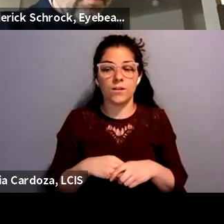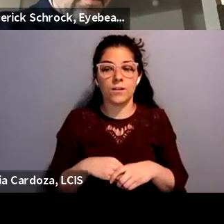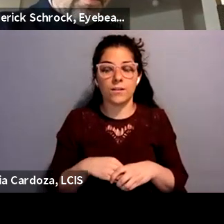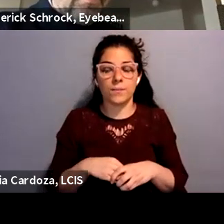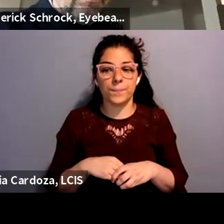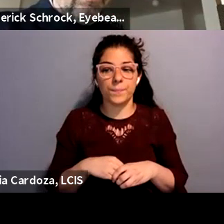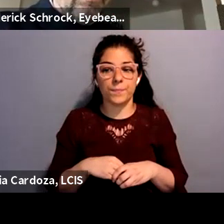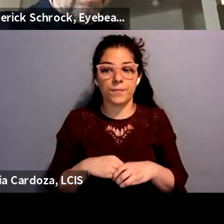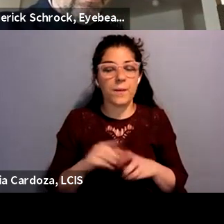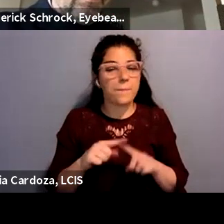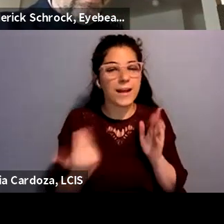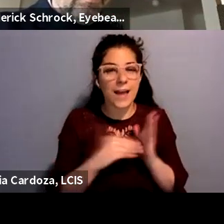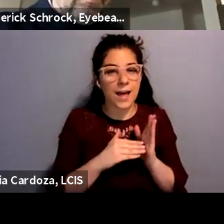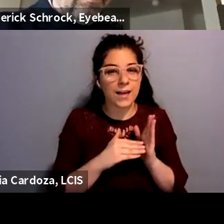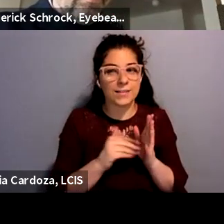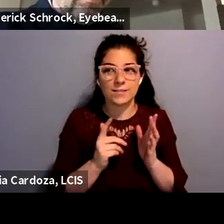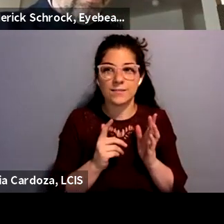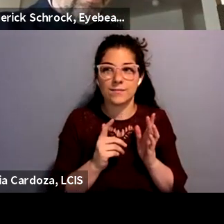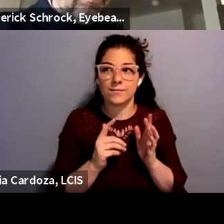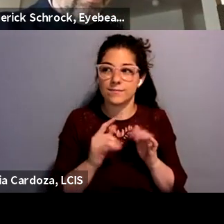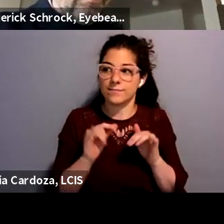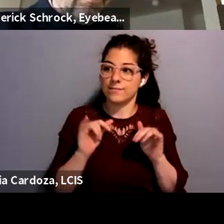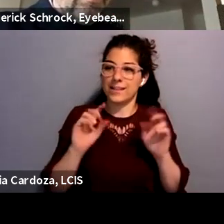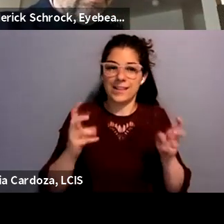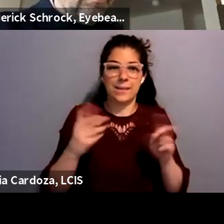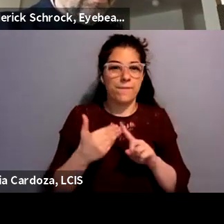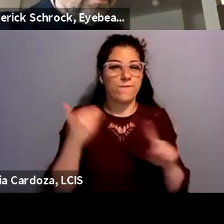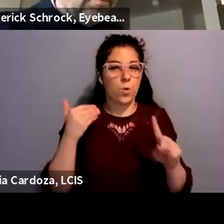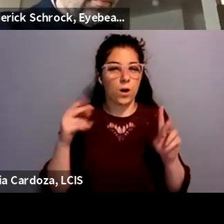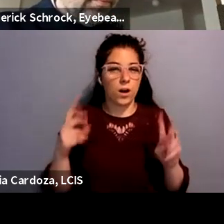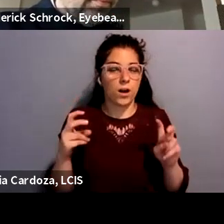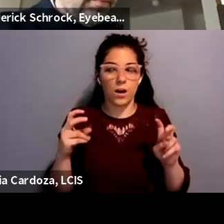But again, sort of staying with the theme before of